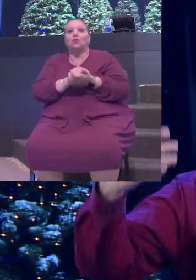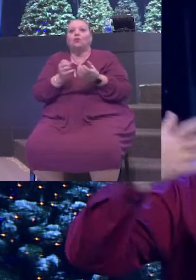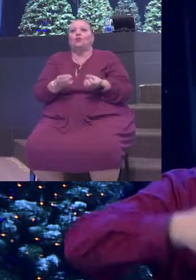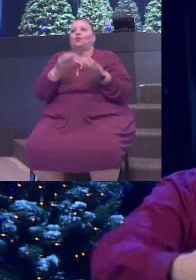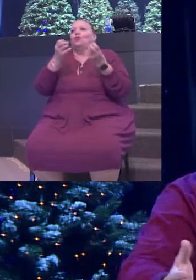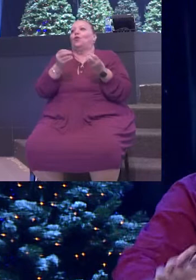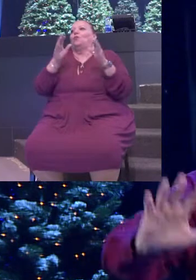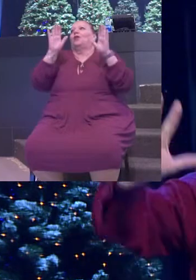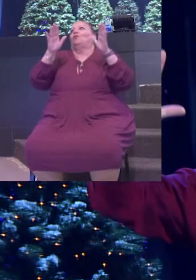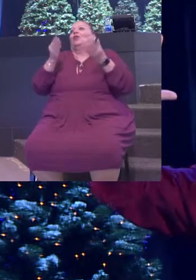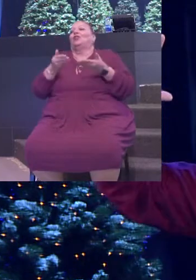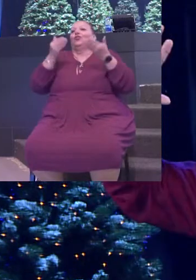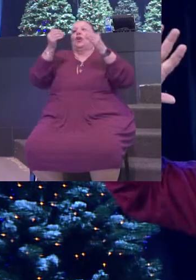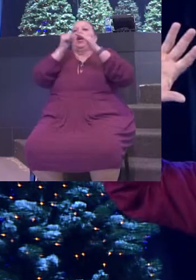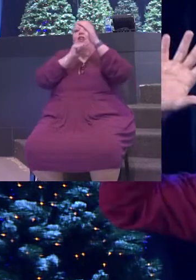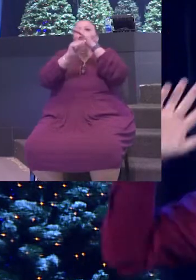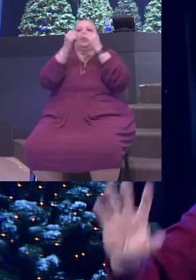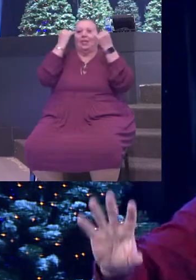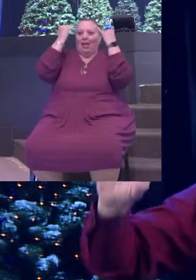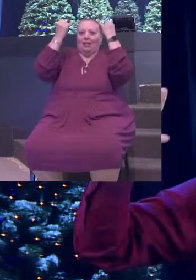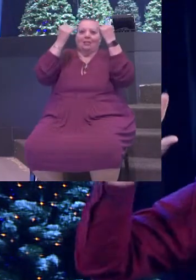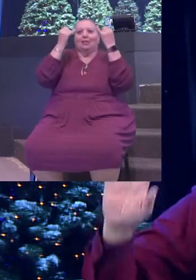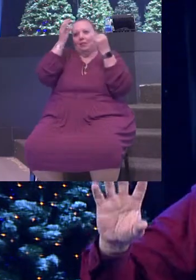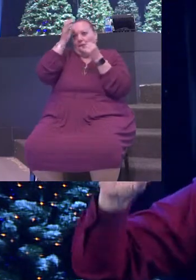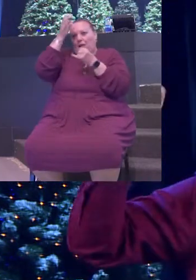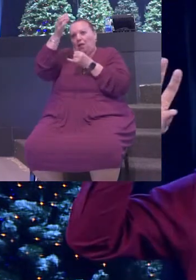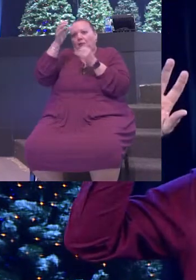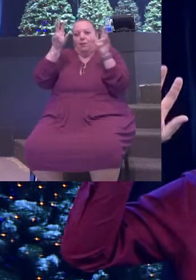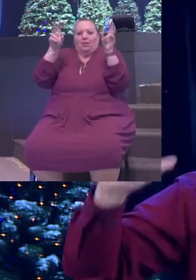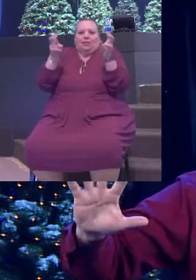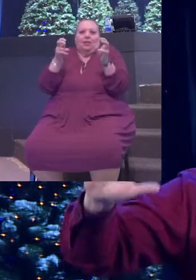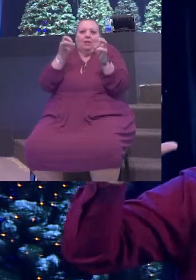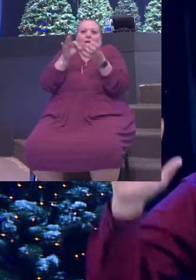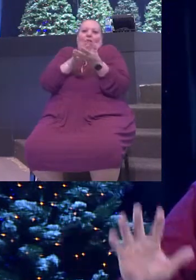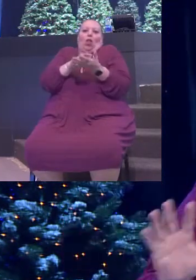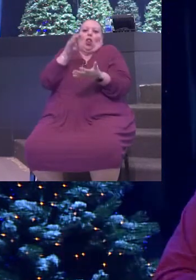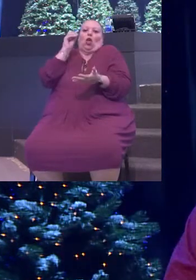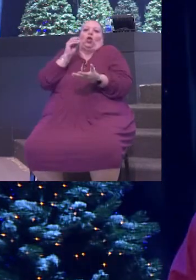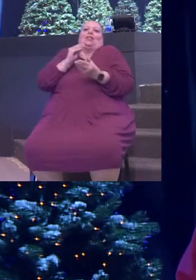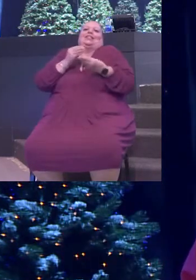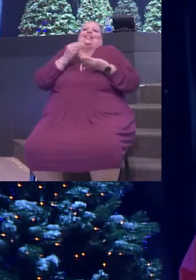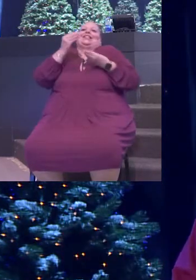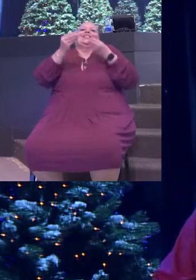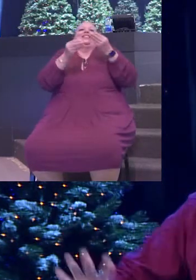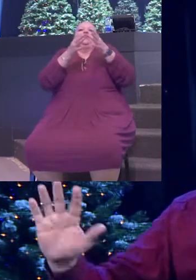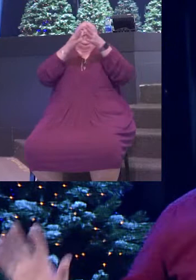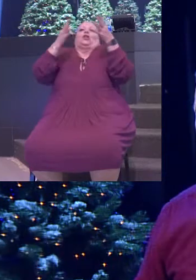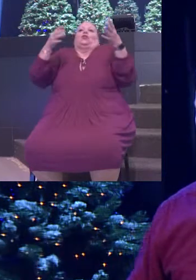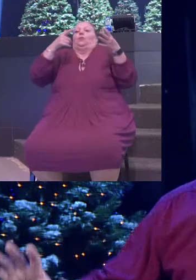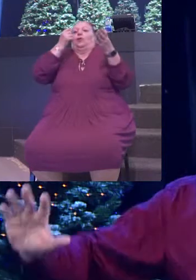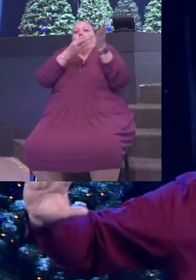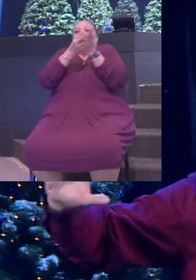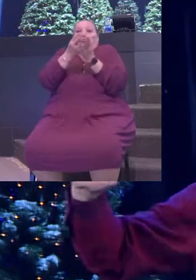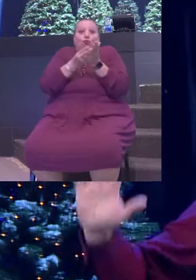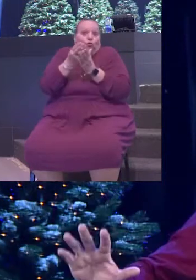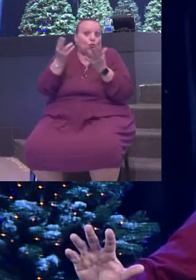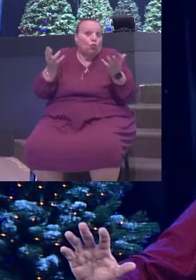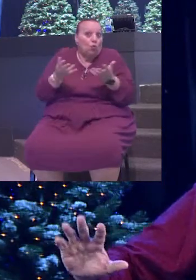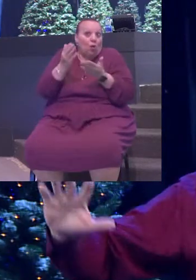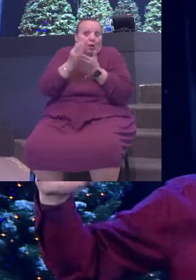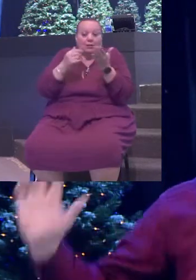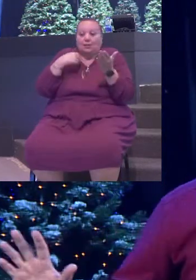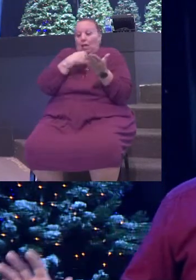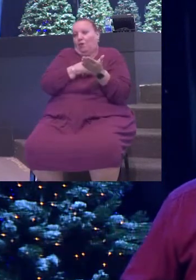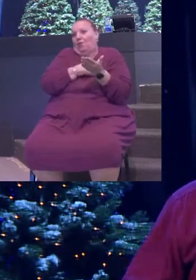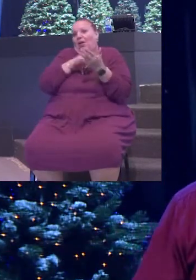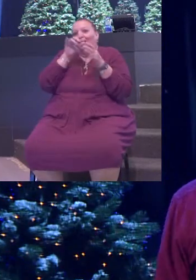many great suggestions under this idea, this concept, this theme of learning to give generously. Because the truth is that for some of